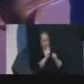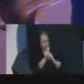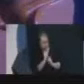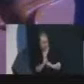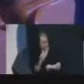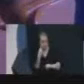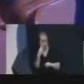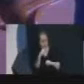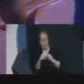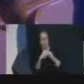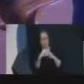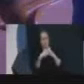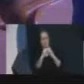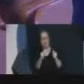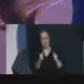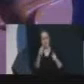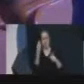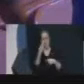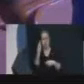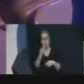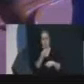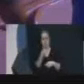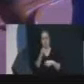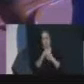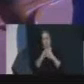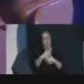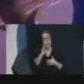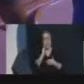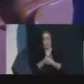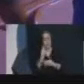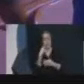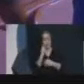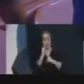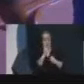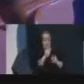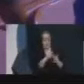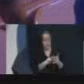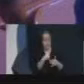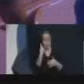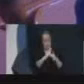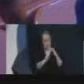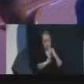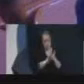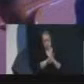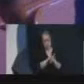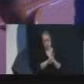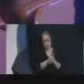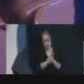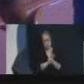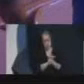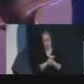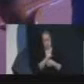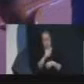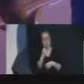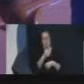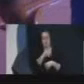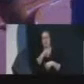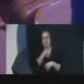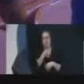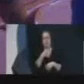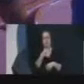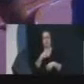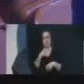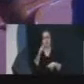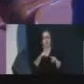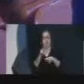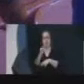for problem-solving purposes. You failed my son by providing him with a calculator in elementary school. Out of curiosity, I pulled his